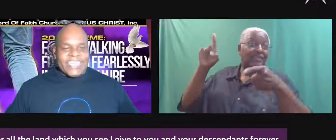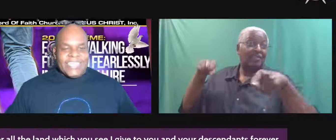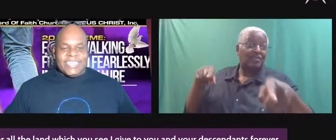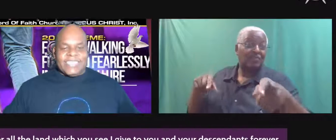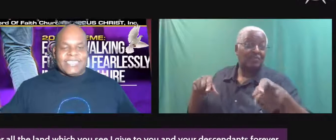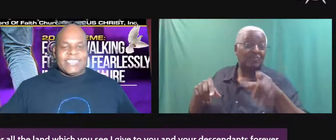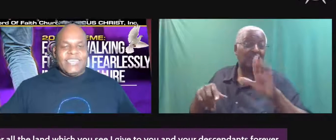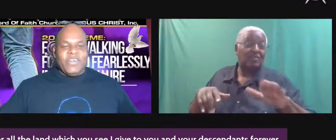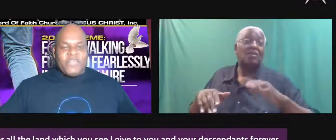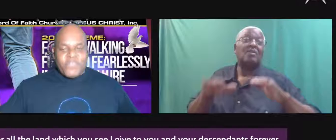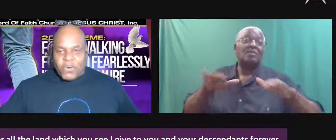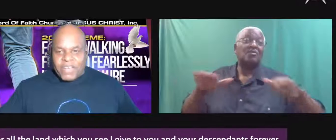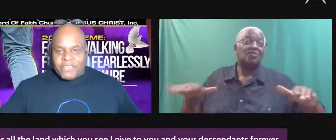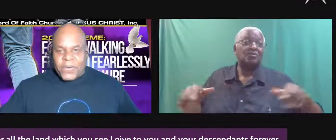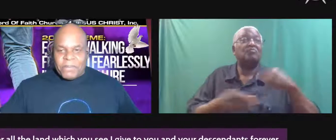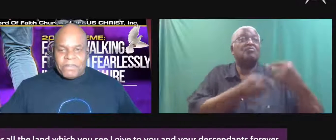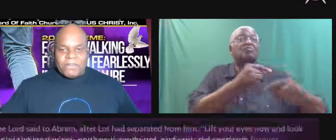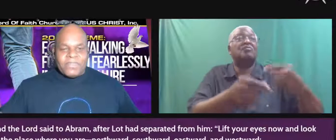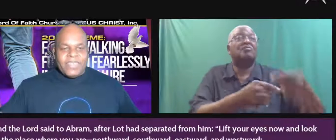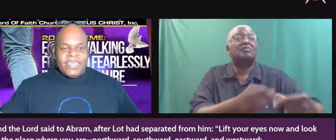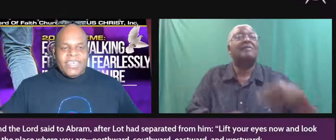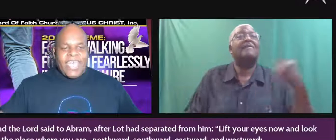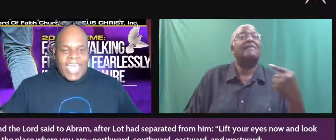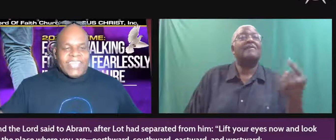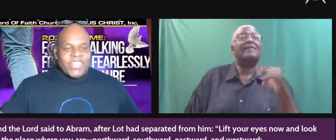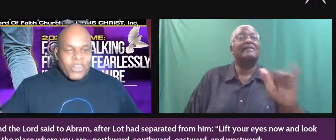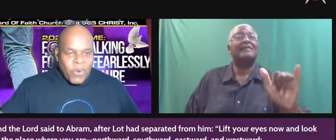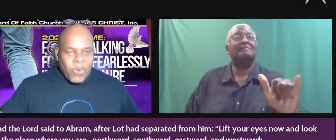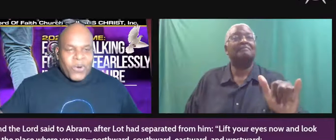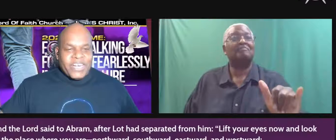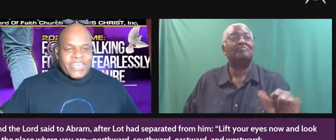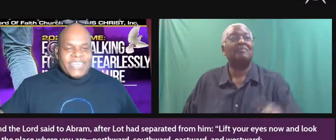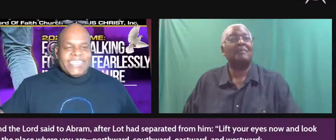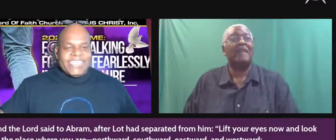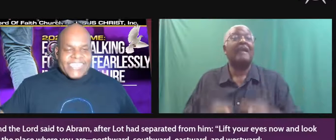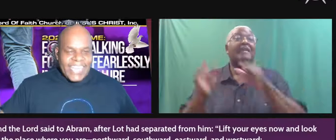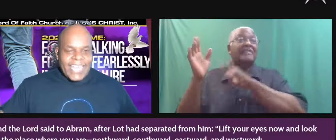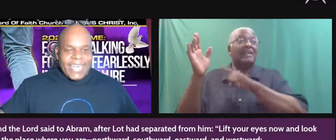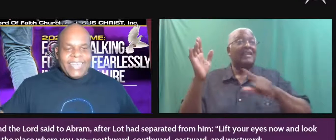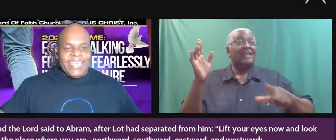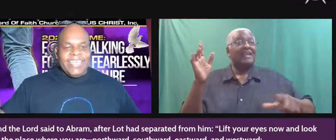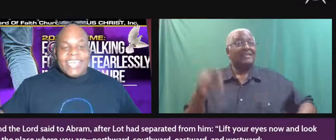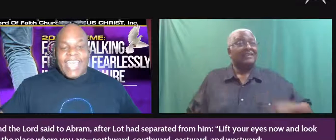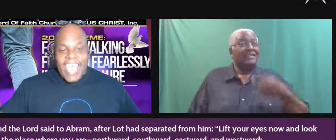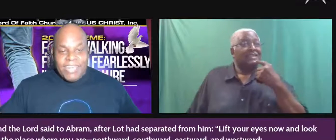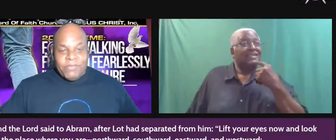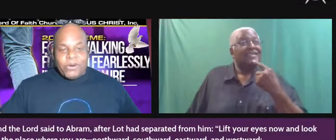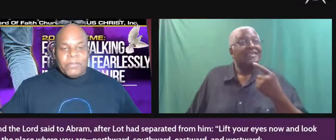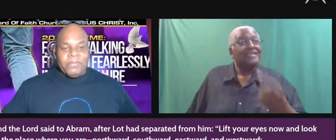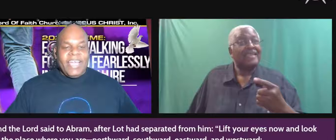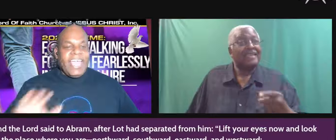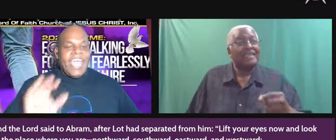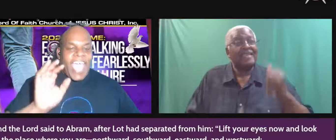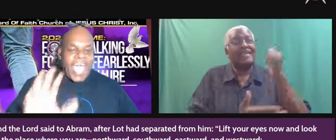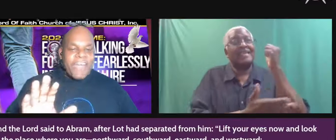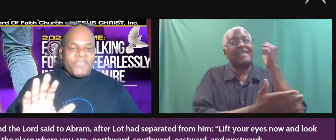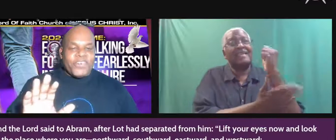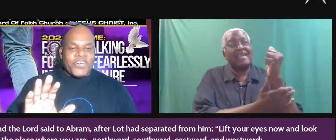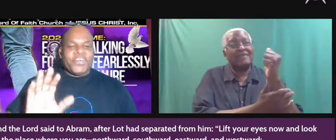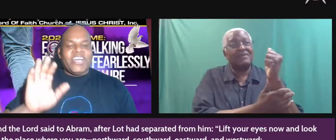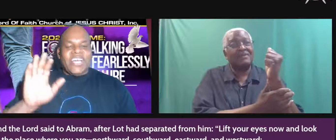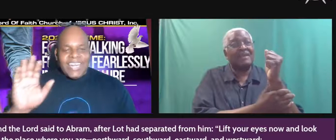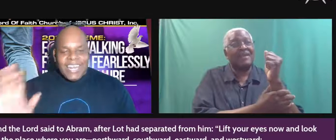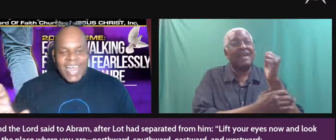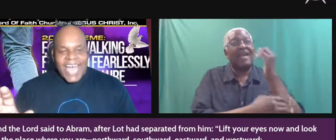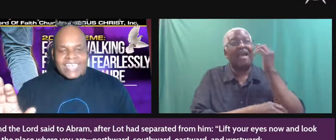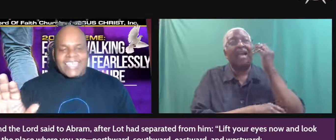your descendants forever. And the Lord said to Abram,